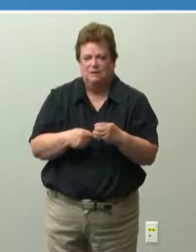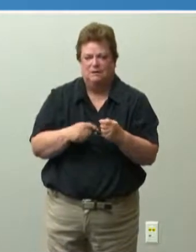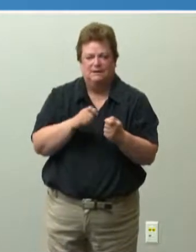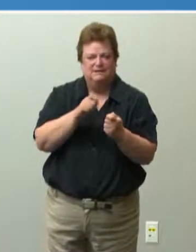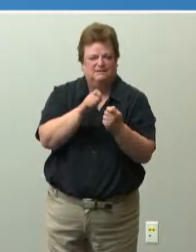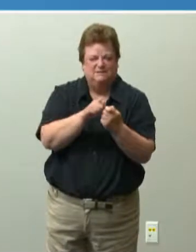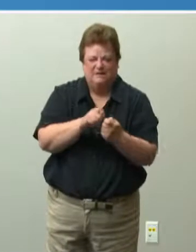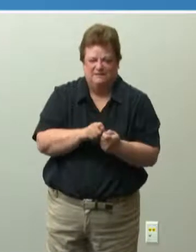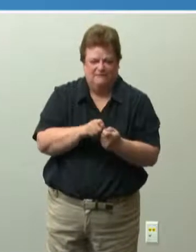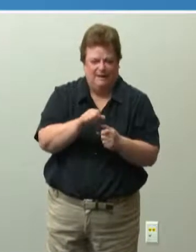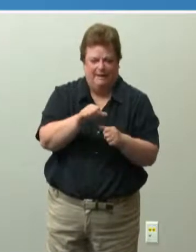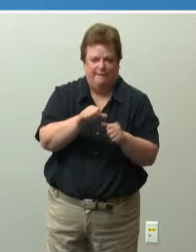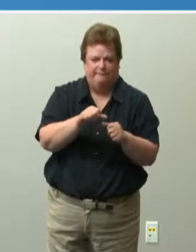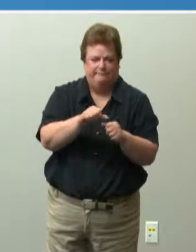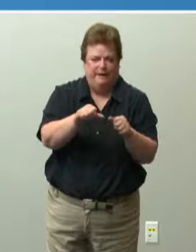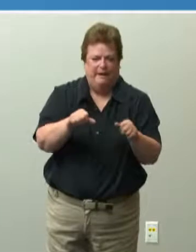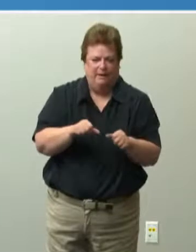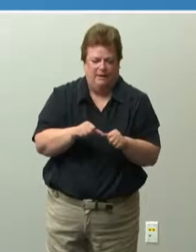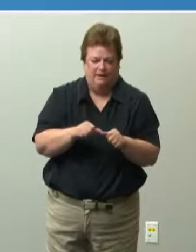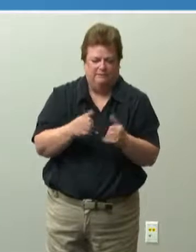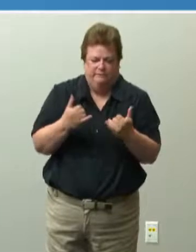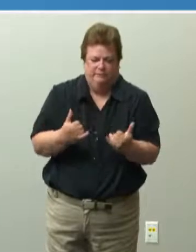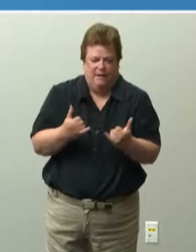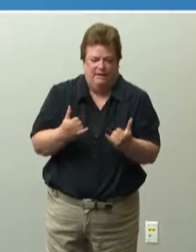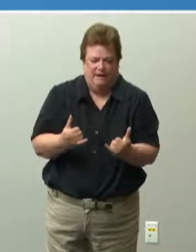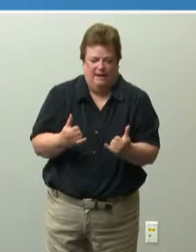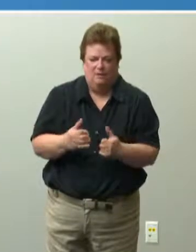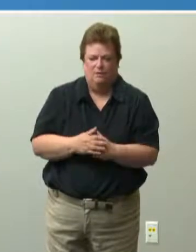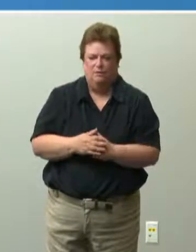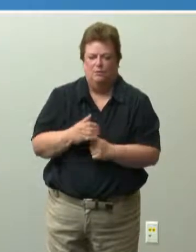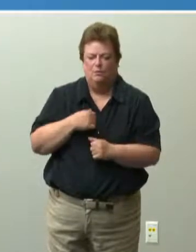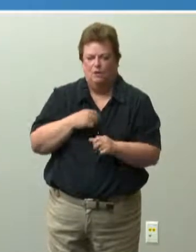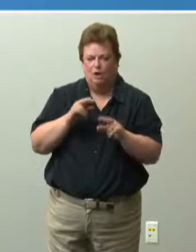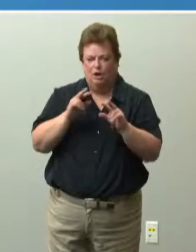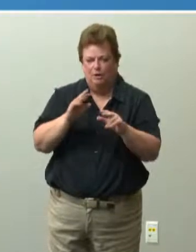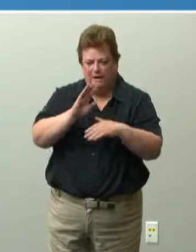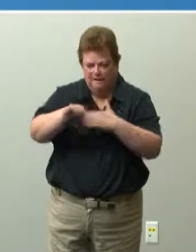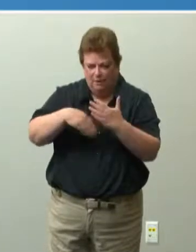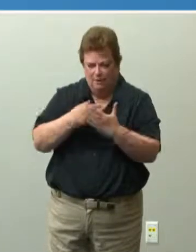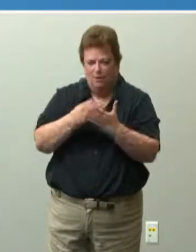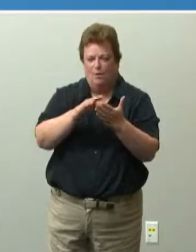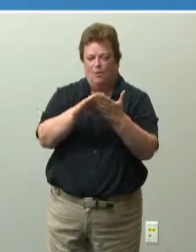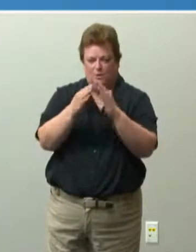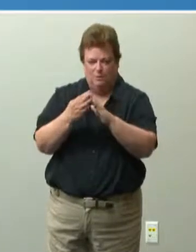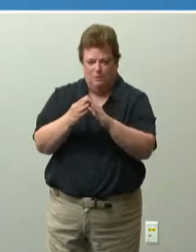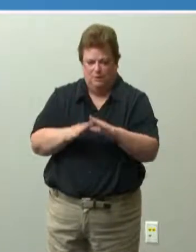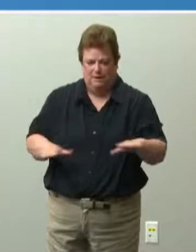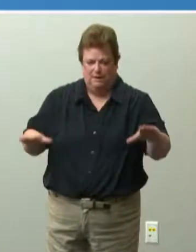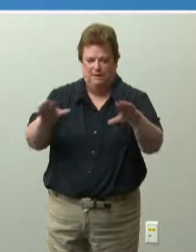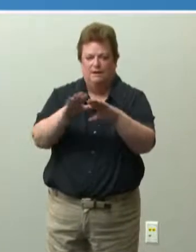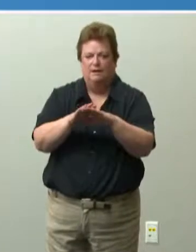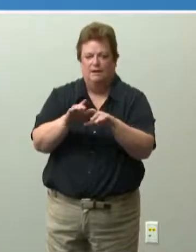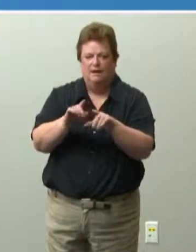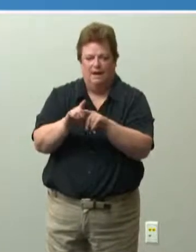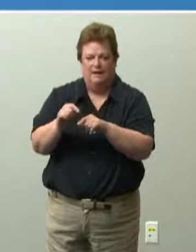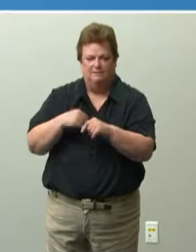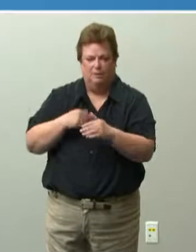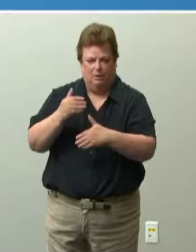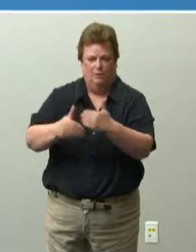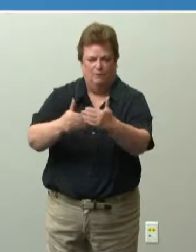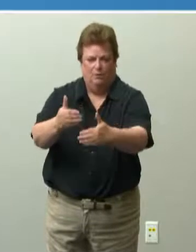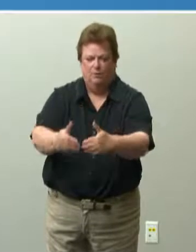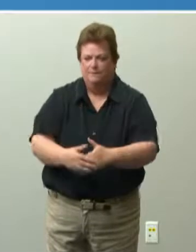specified areas that would be at this point. We're looking at our whole community effort going forward.